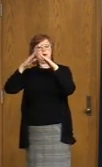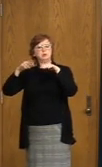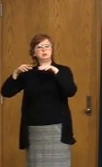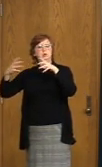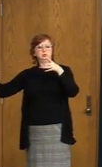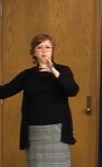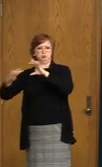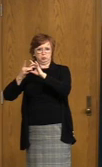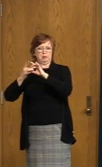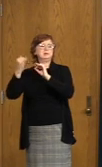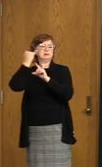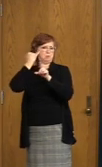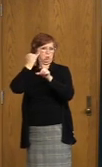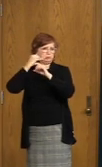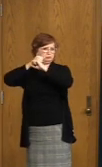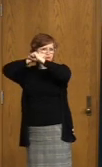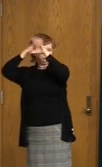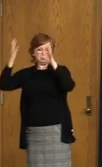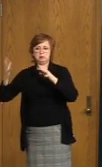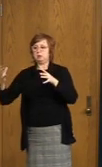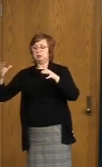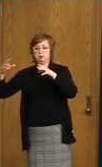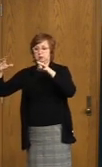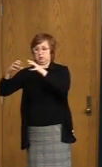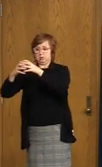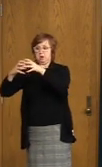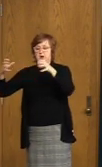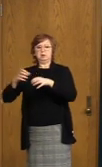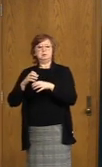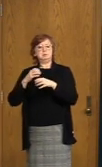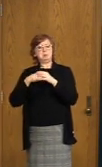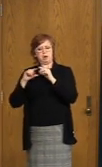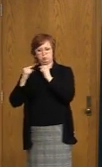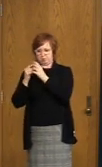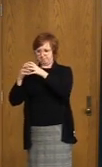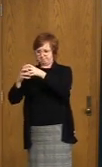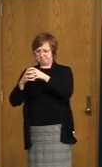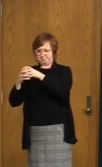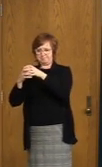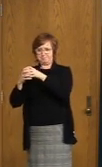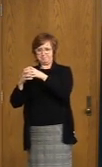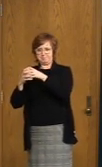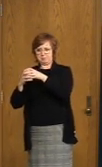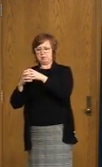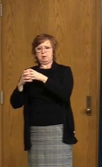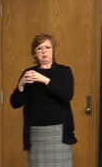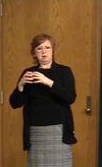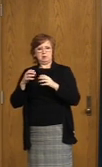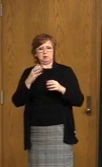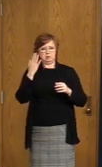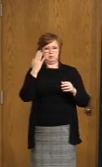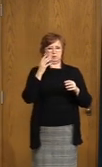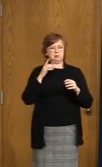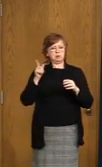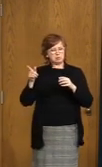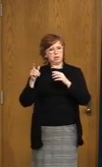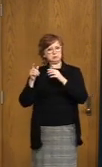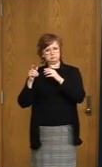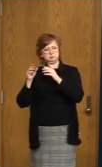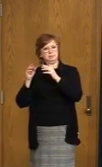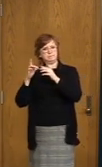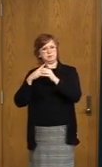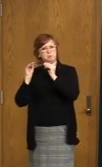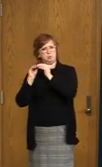you know, we have gone over this with our Reopen Saskatchewan team, you know, business response team, with medical health officers who